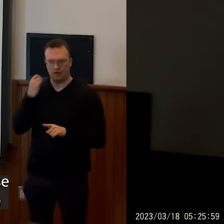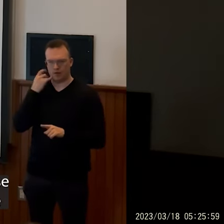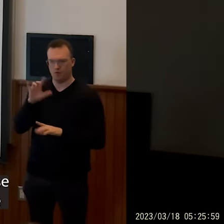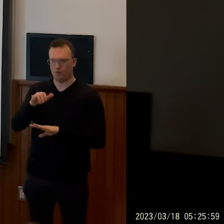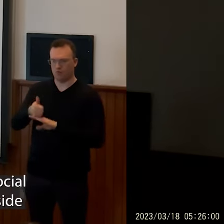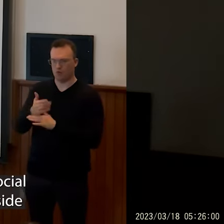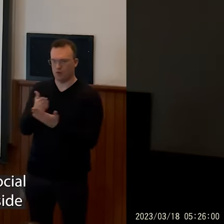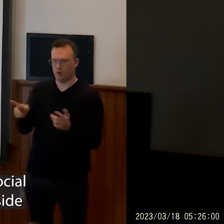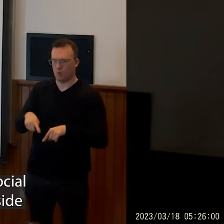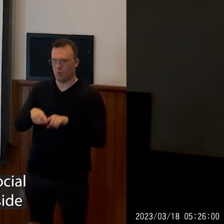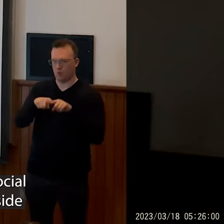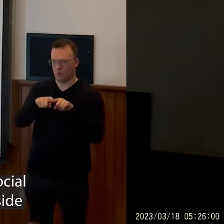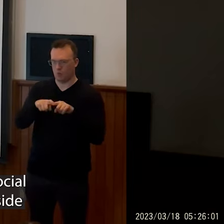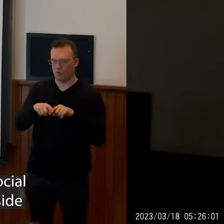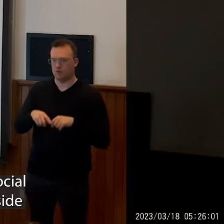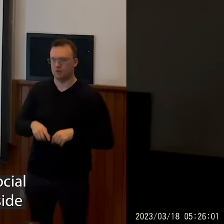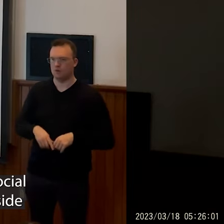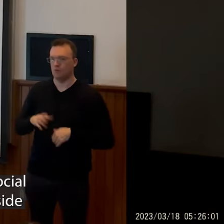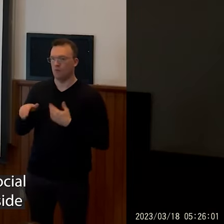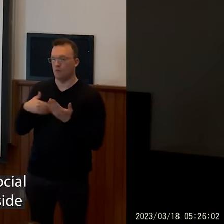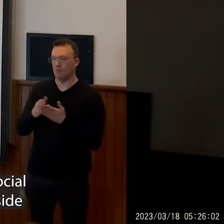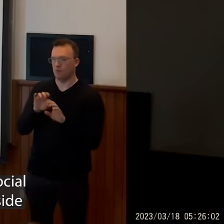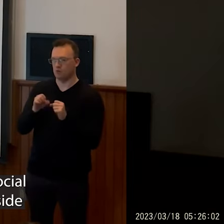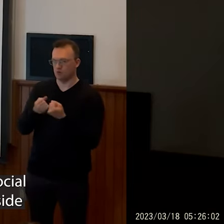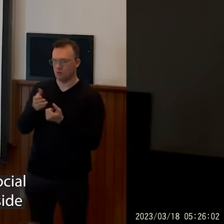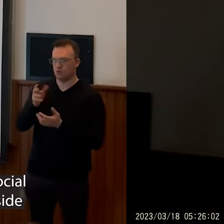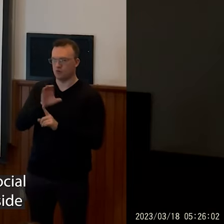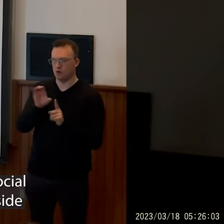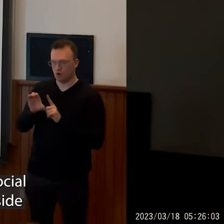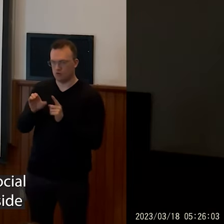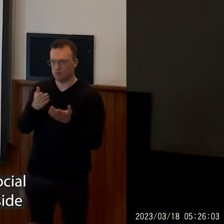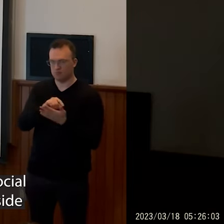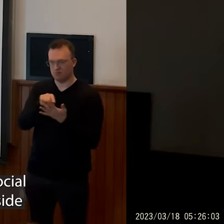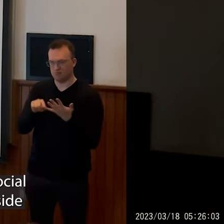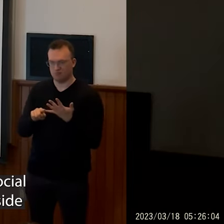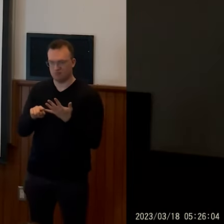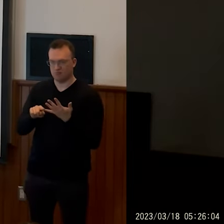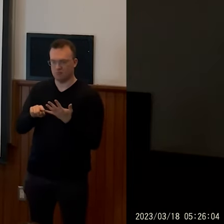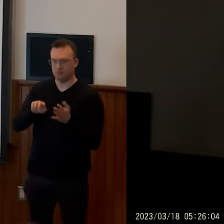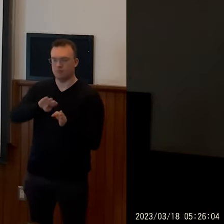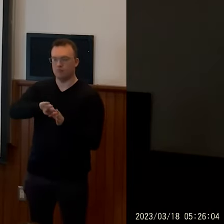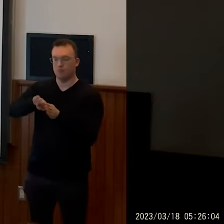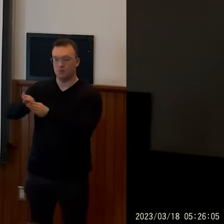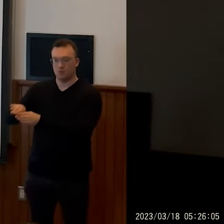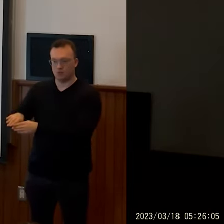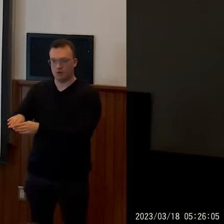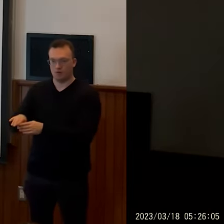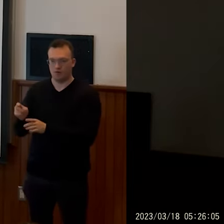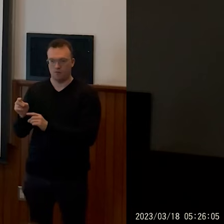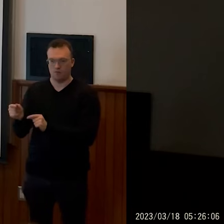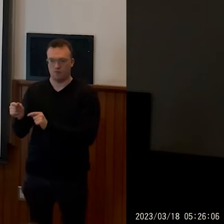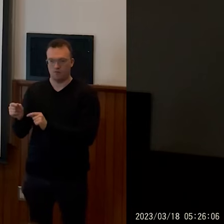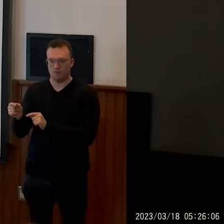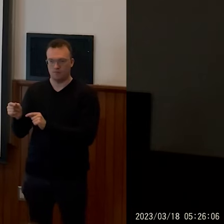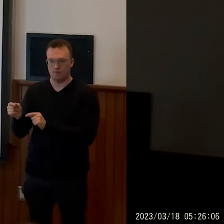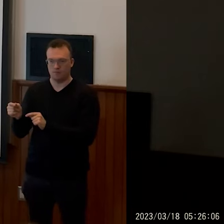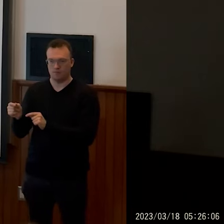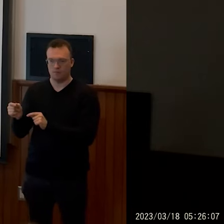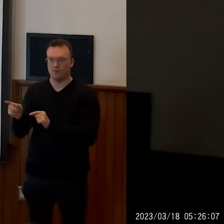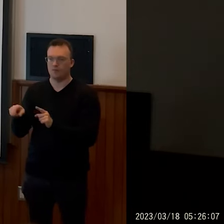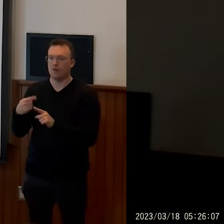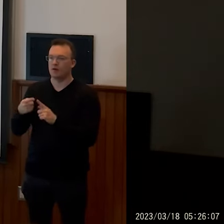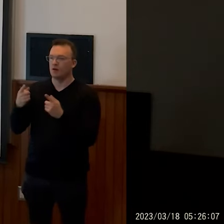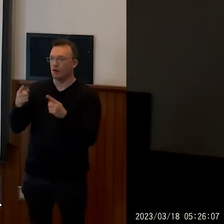these things on hold. And then all that social, cultural stuff gets pushed to one side for a nanosecond. So then that's